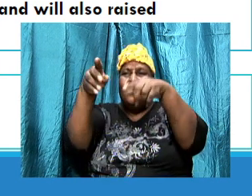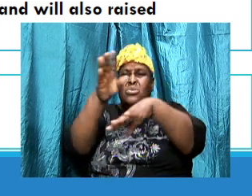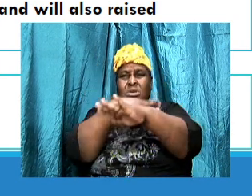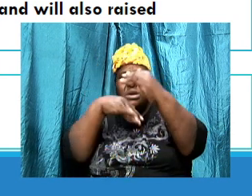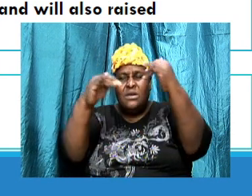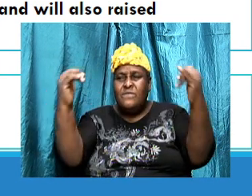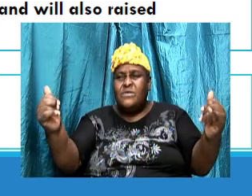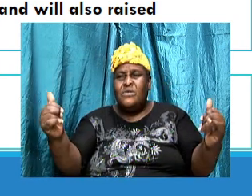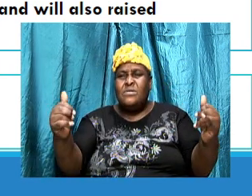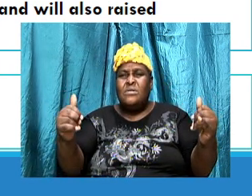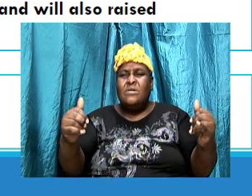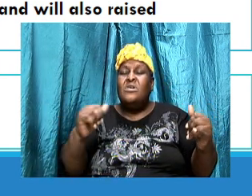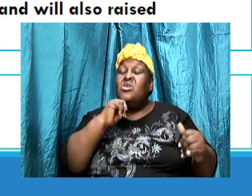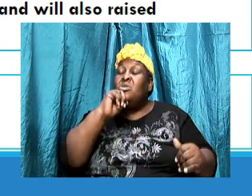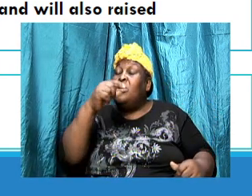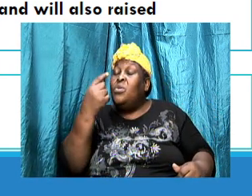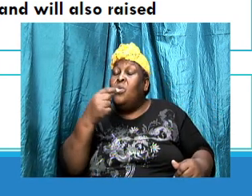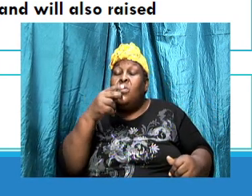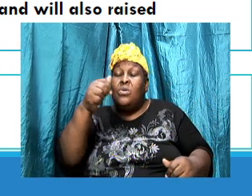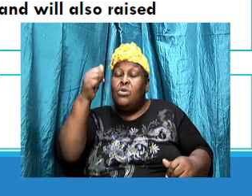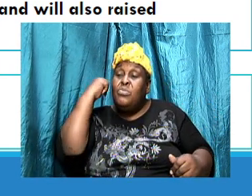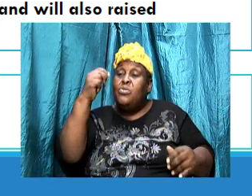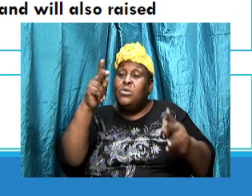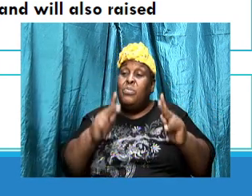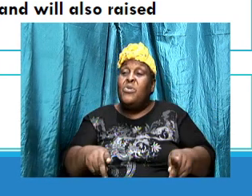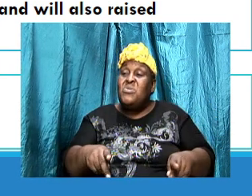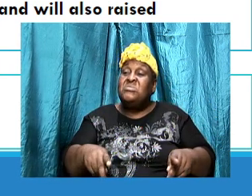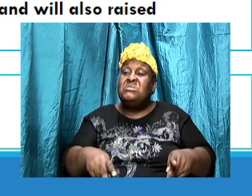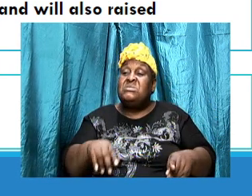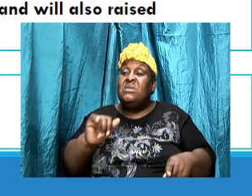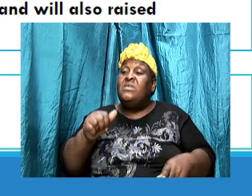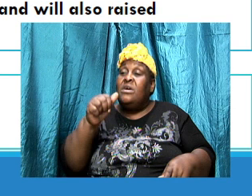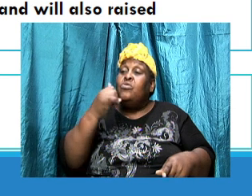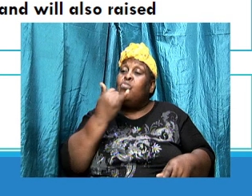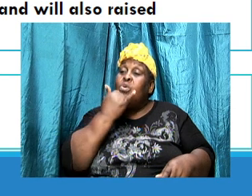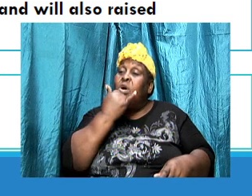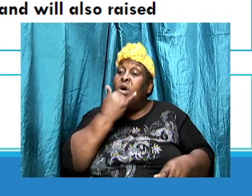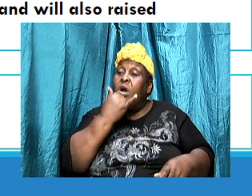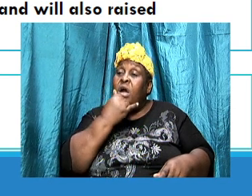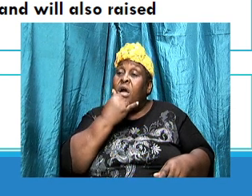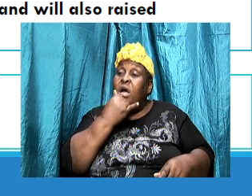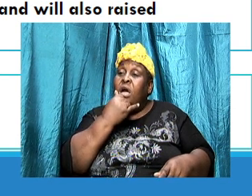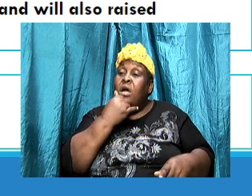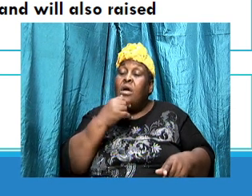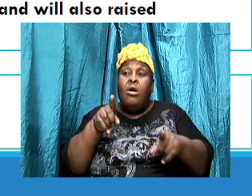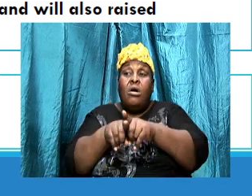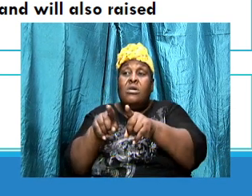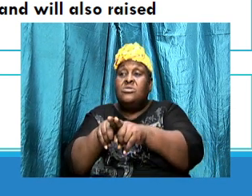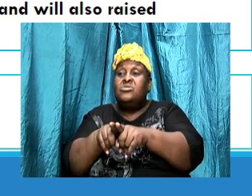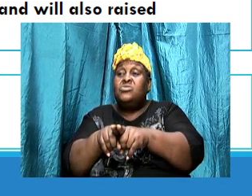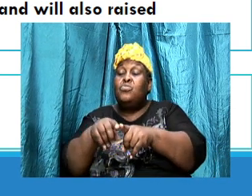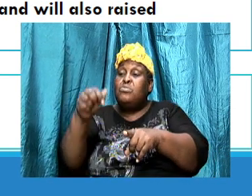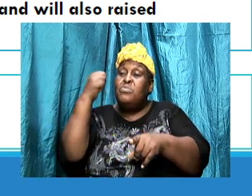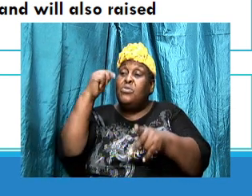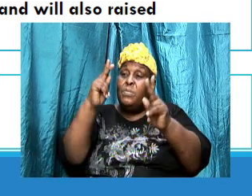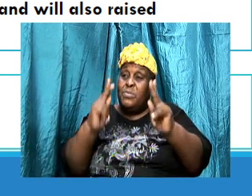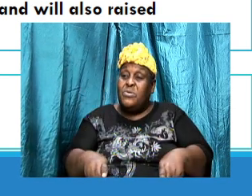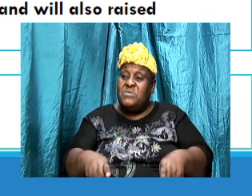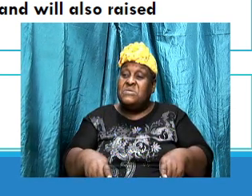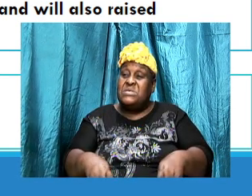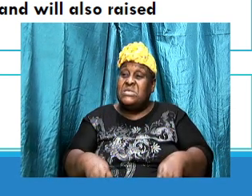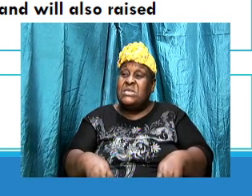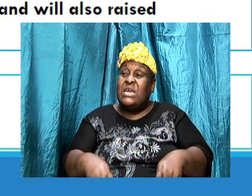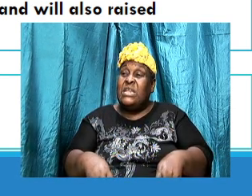he rebuke the person that was wrong, he also rebuked the person that was defrauded. And Paul said, look here, the